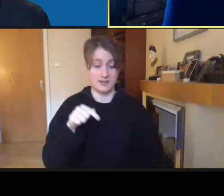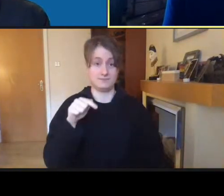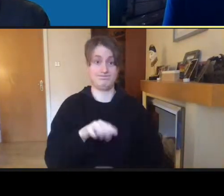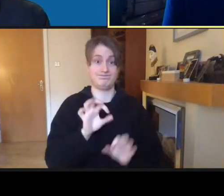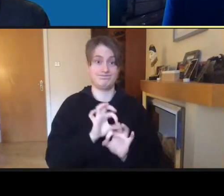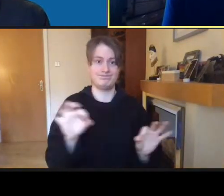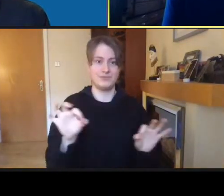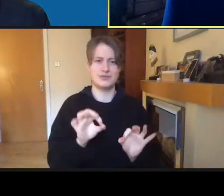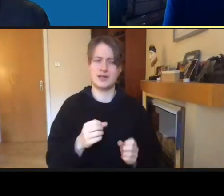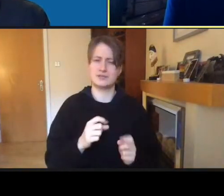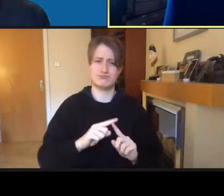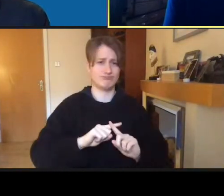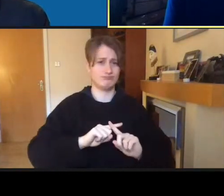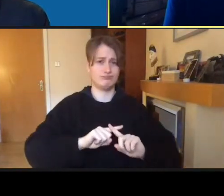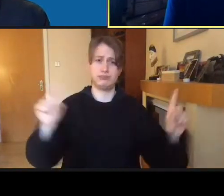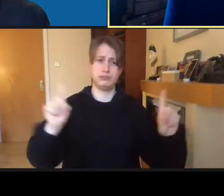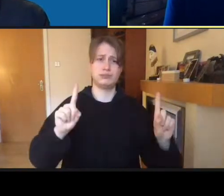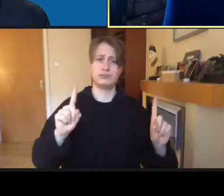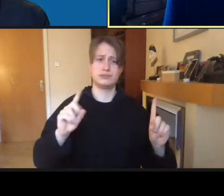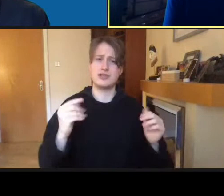really something else, I think, and